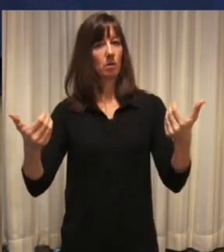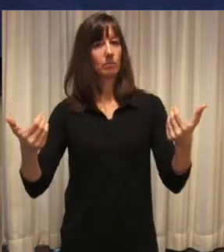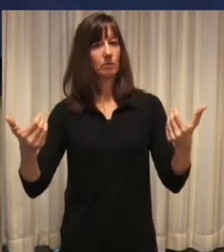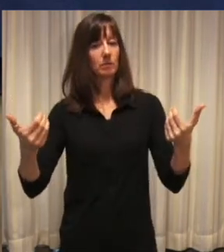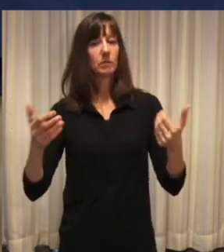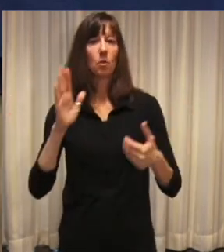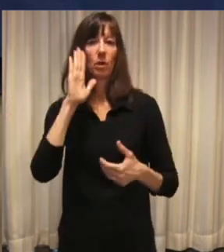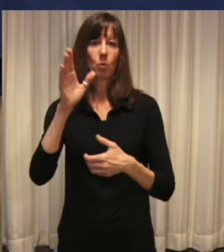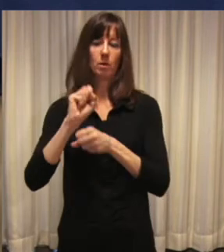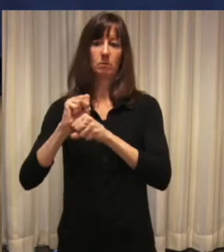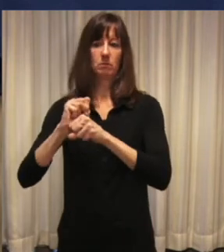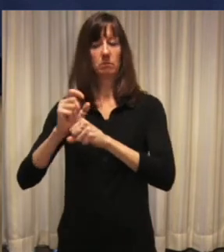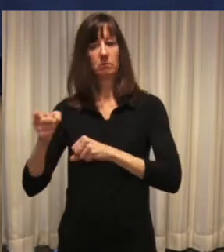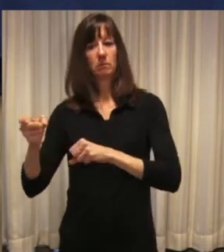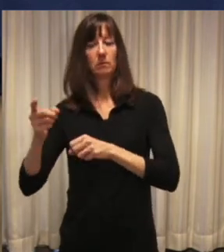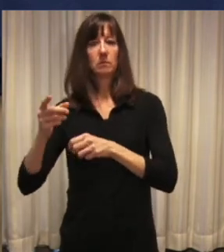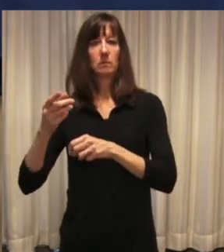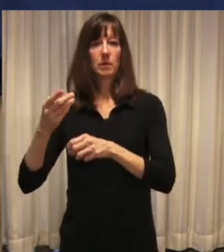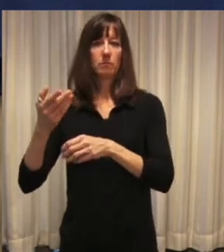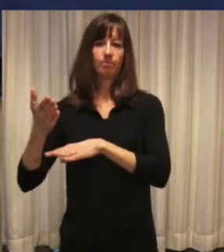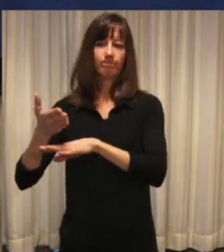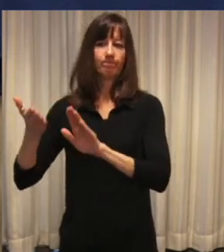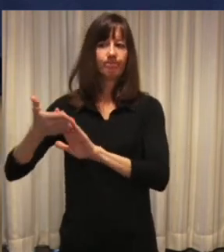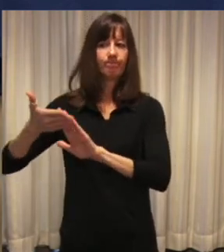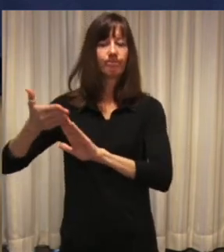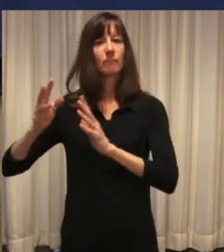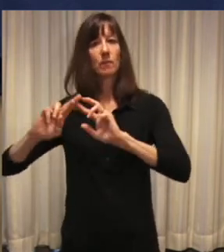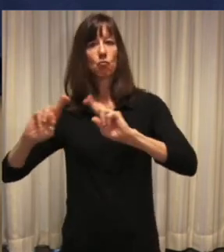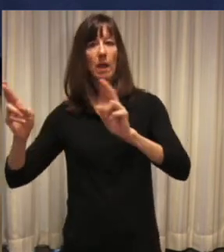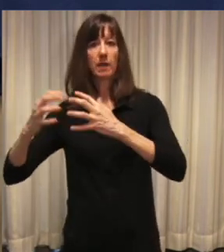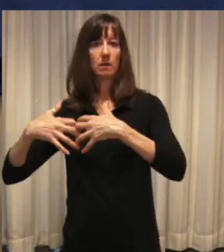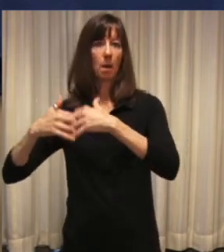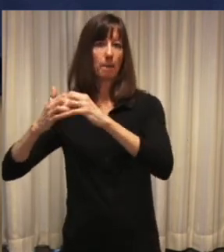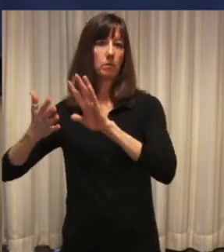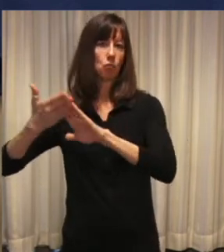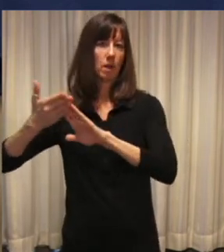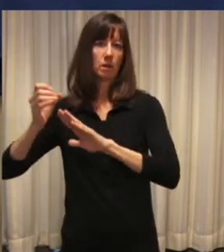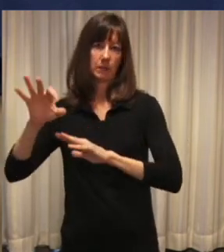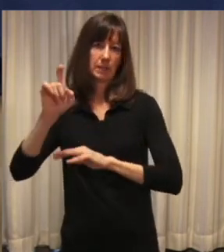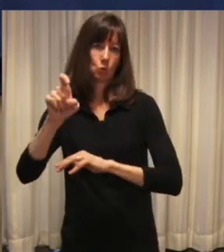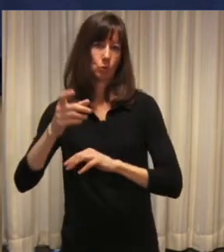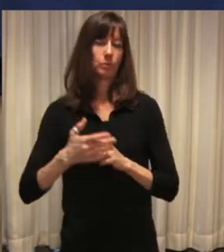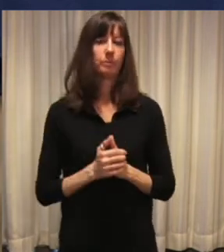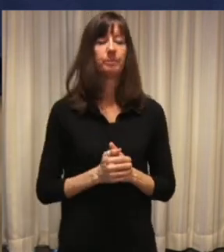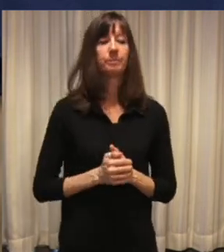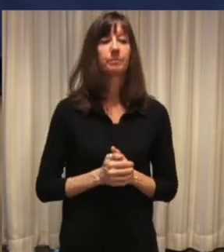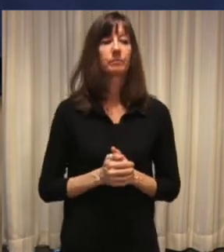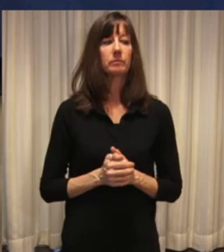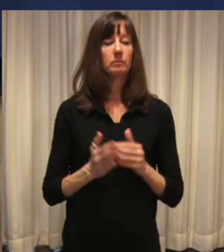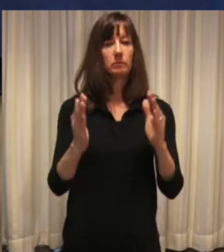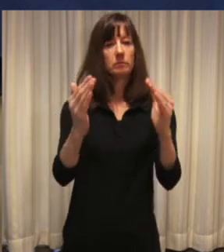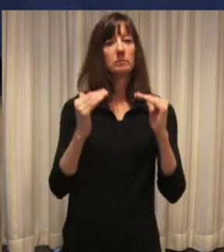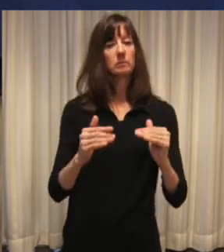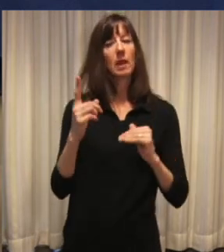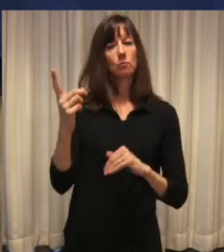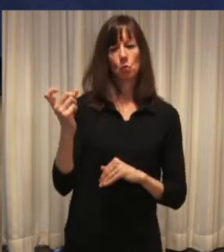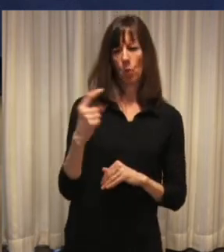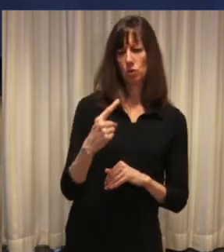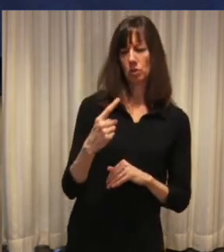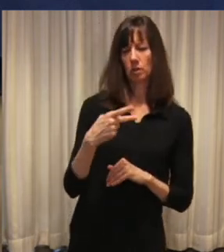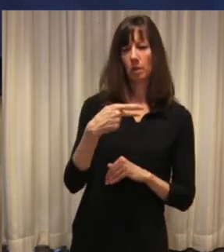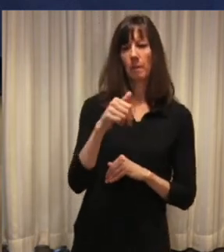jumping around, but we're just reacting to some of the questions here. Nicholas had a question. What percentage of positive tests